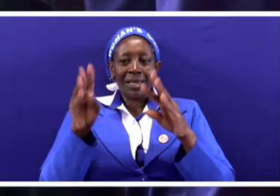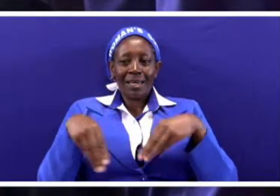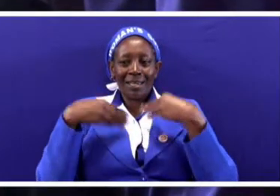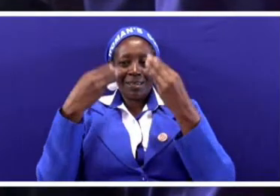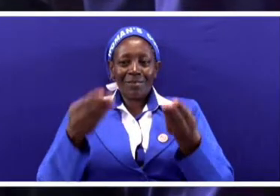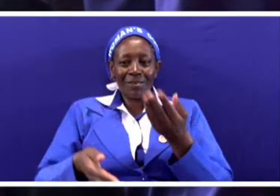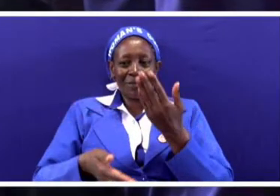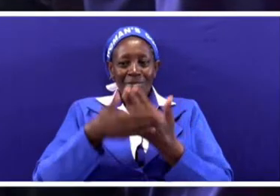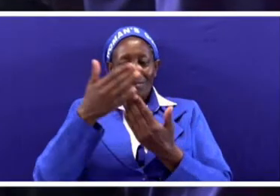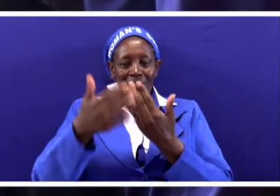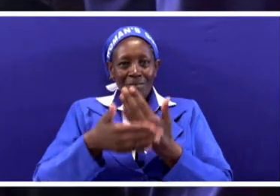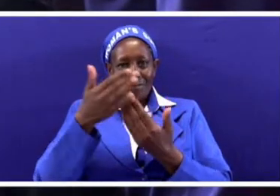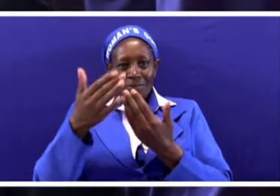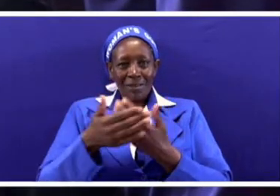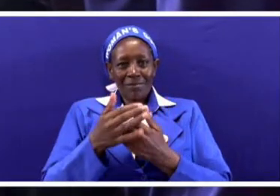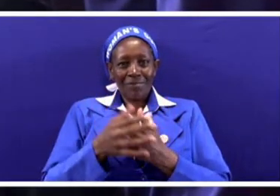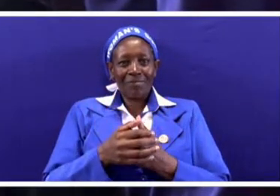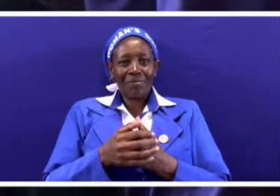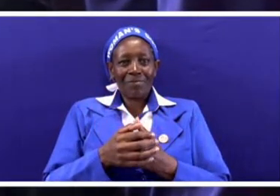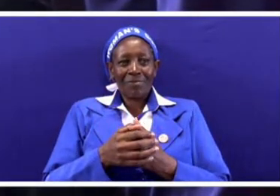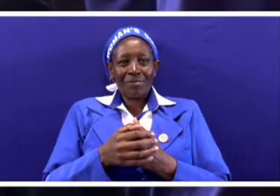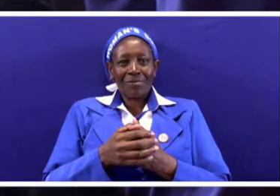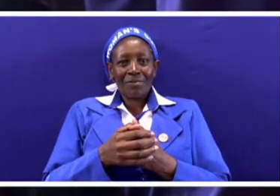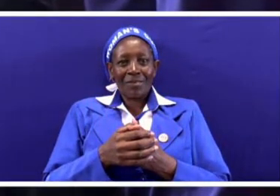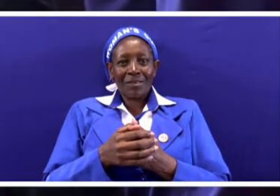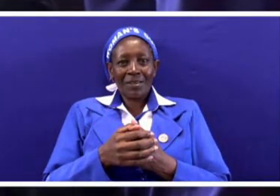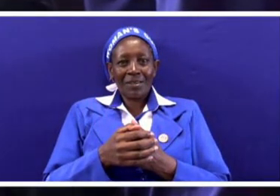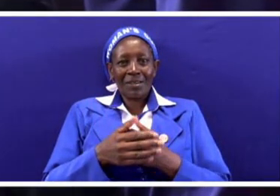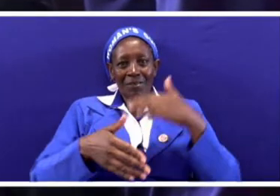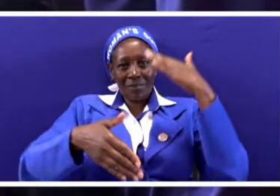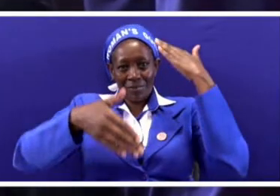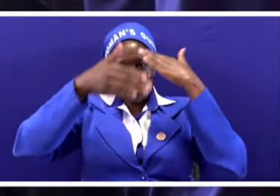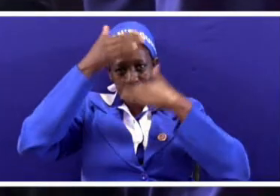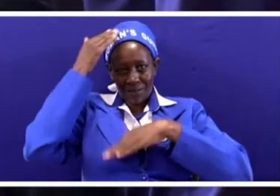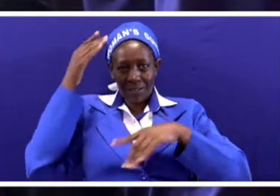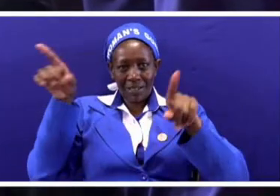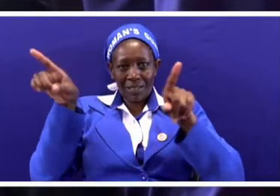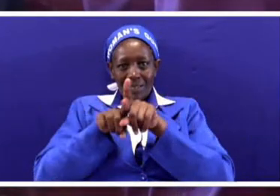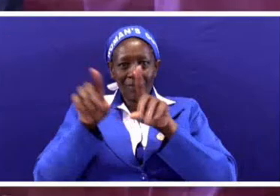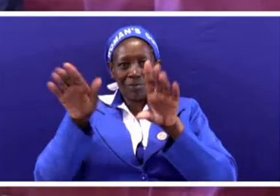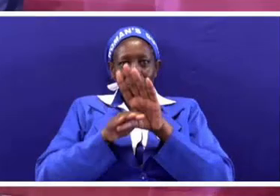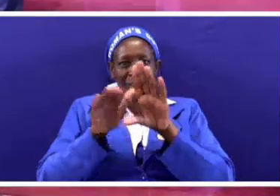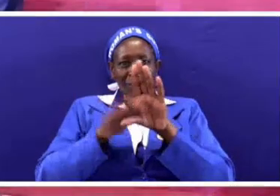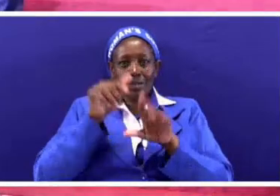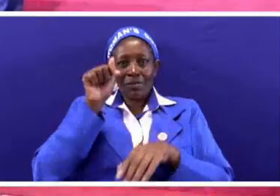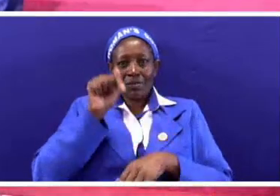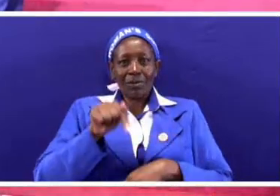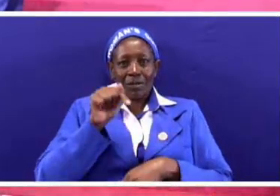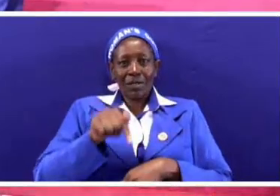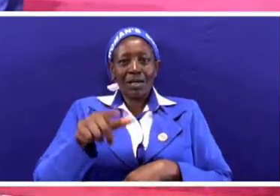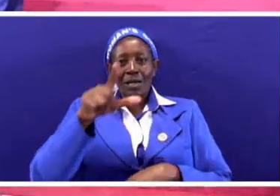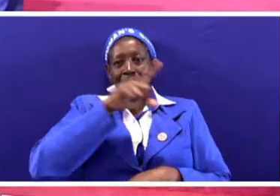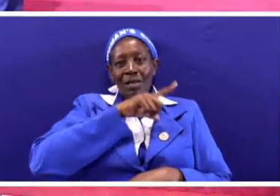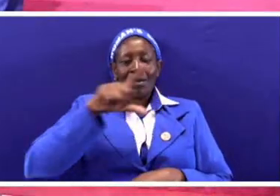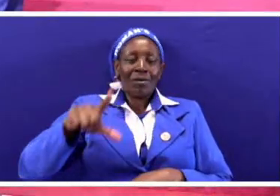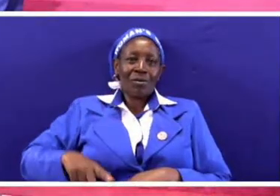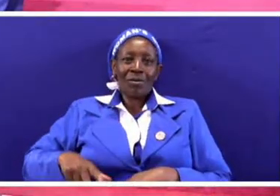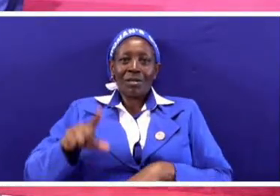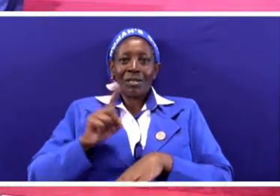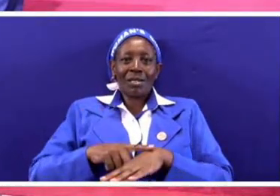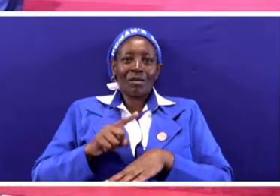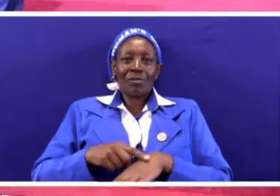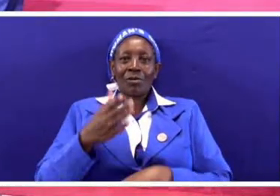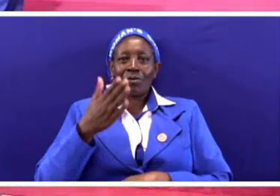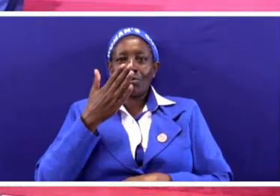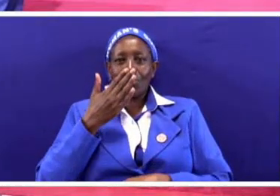St. Paul's University, and even his membership here at Pcea St. Andrews. And Lord, when we require him some other